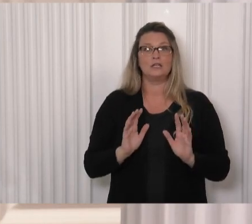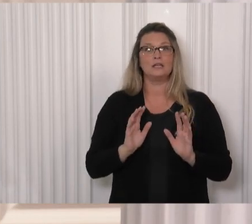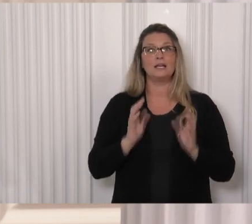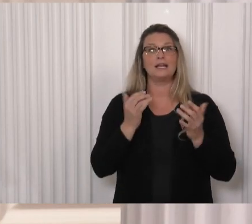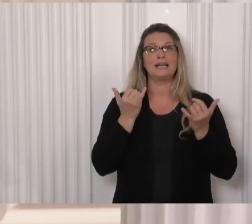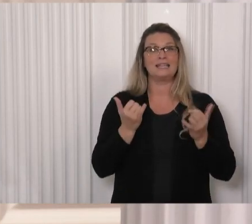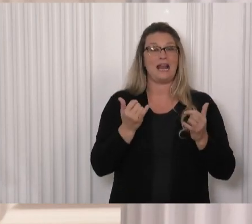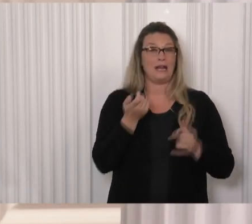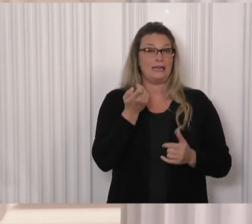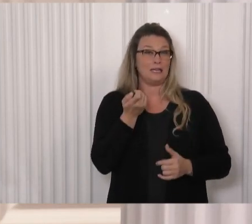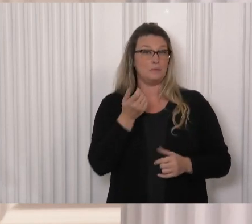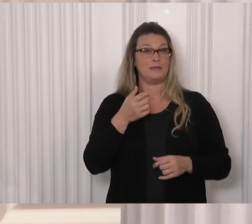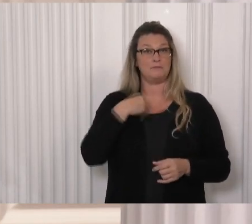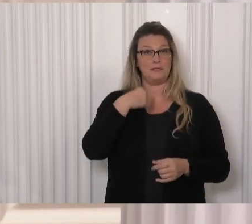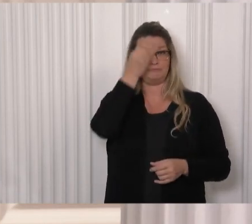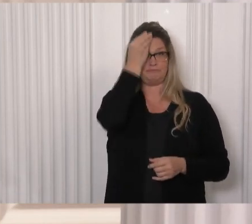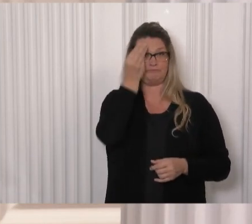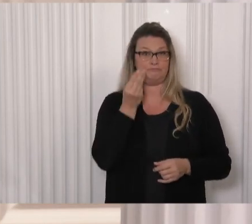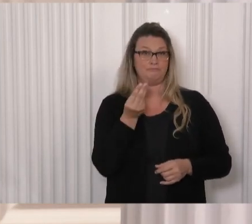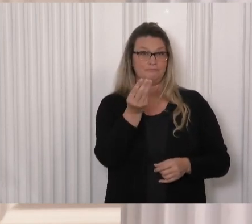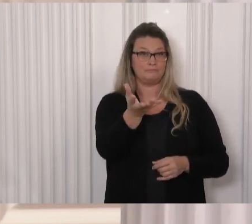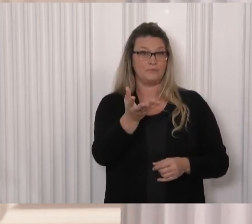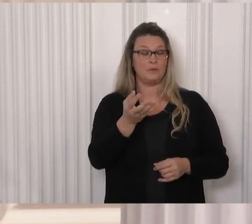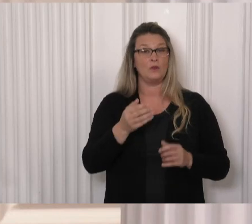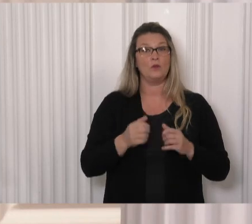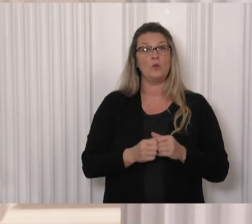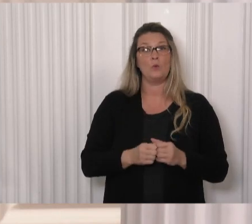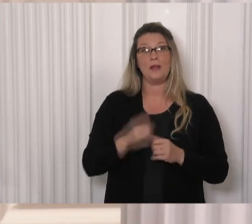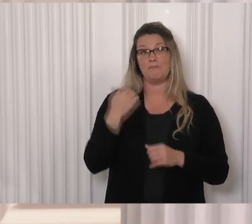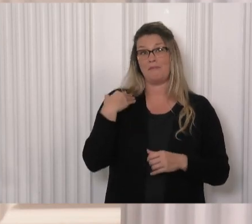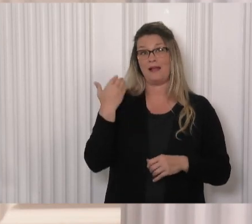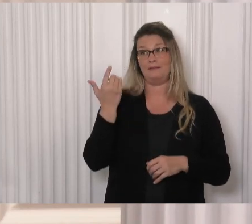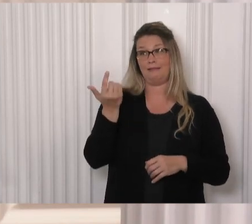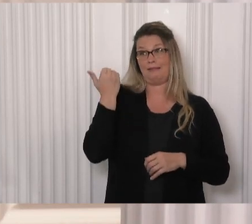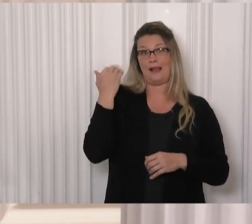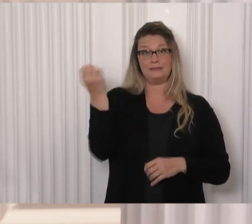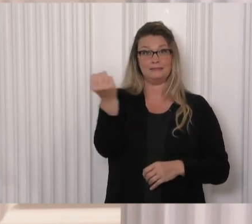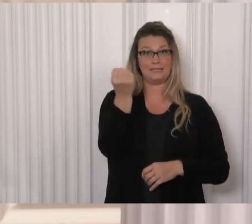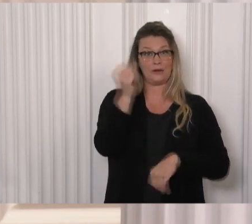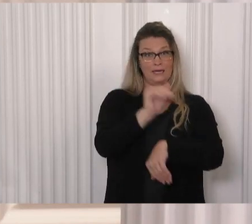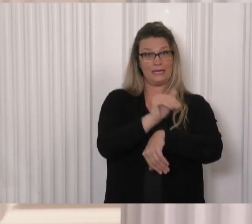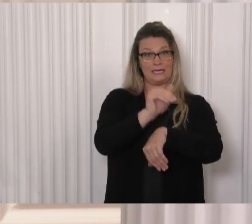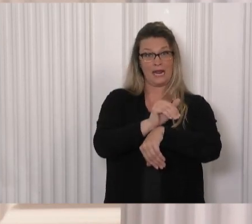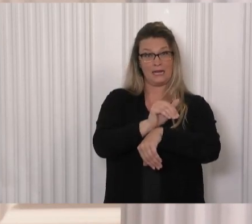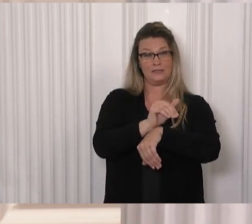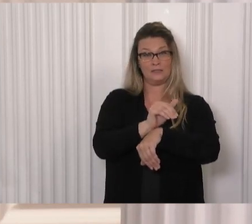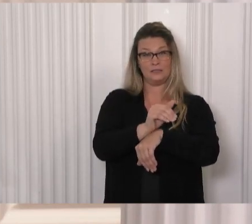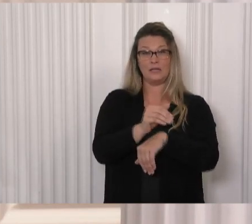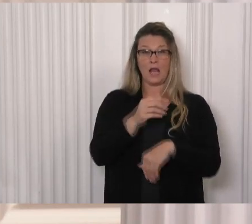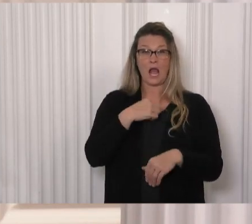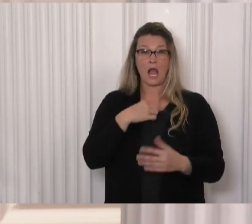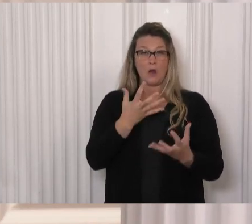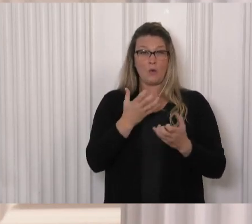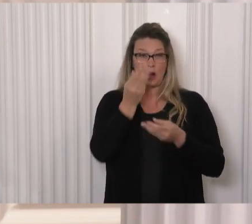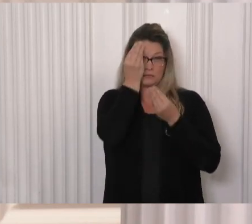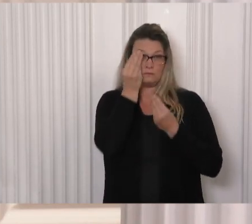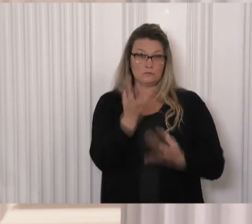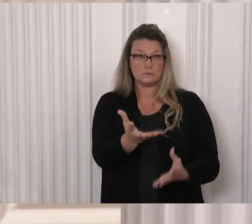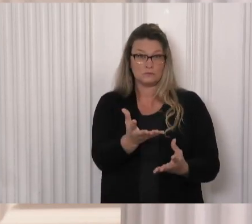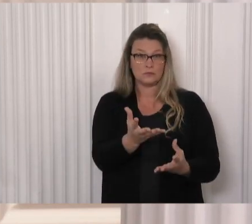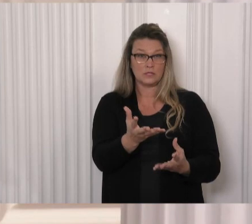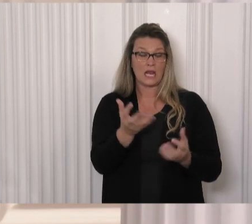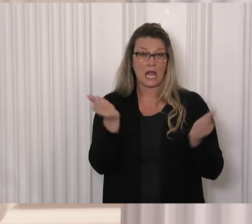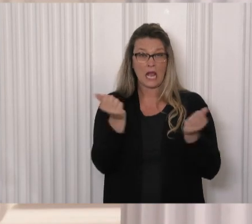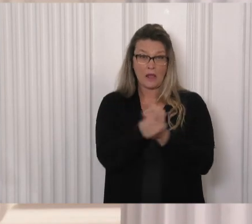little insight into my discussion with you on Saturday night. I want to tell you exactly all the makings